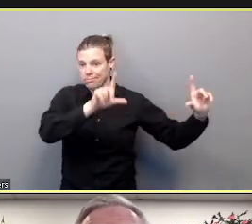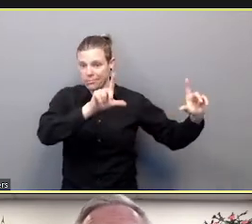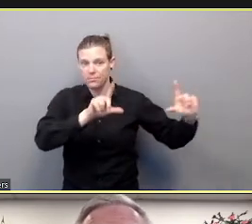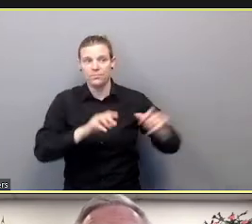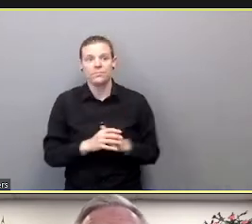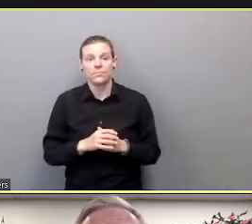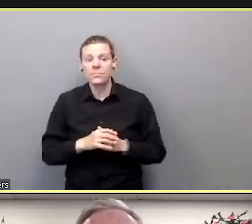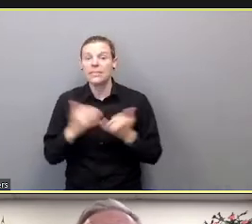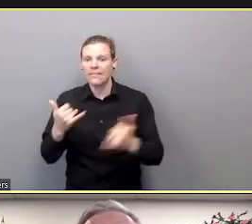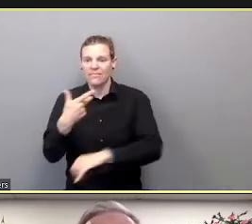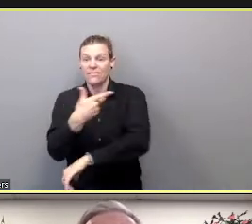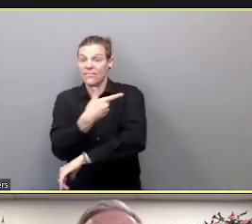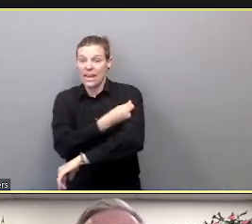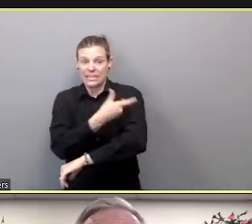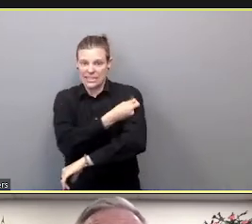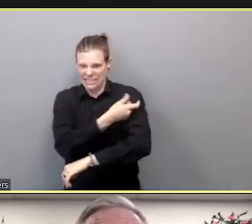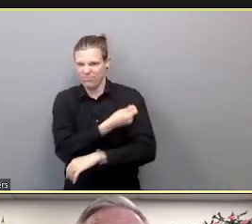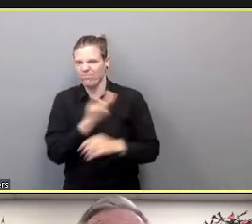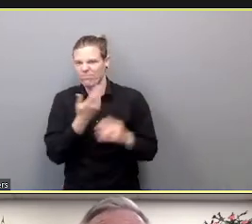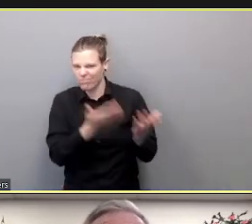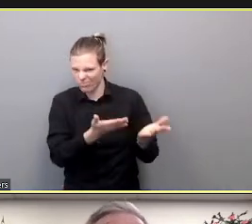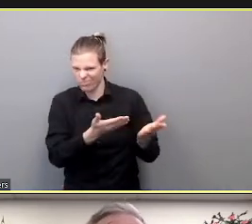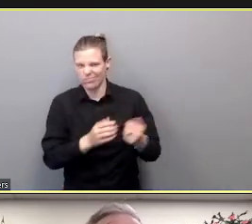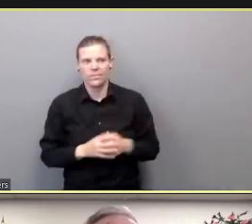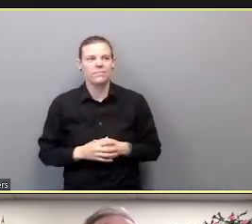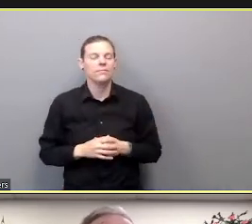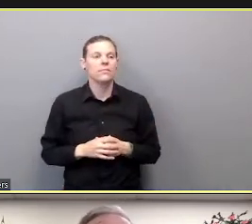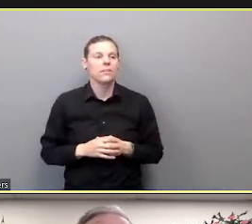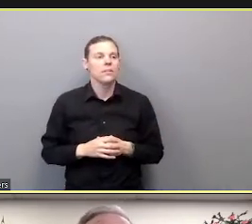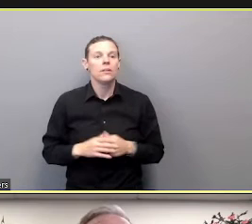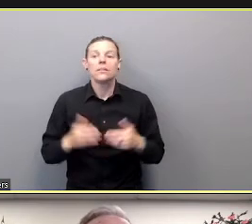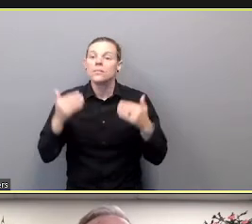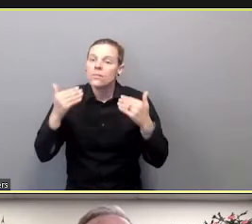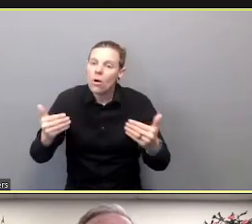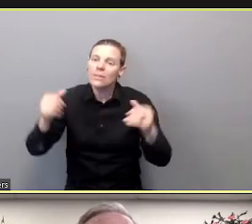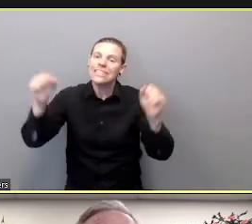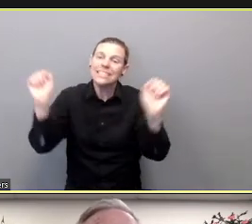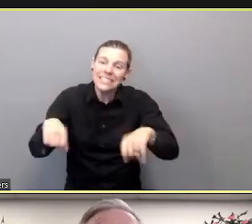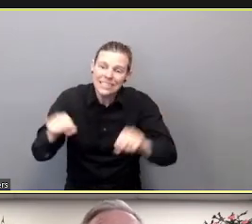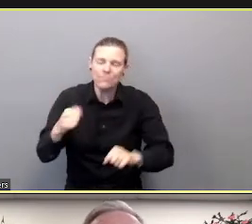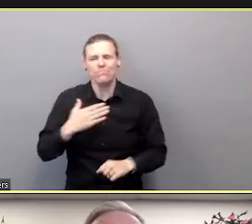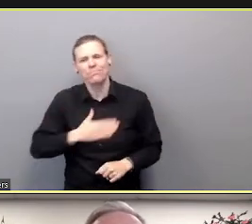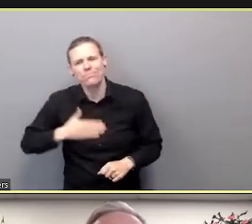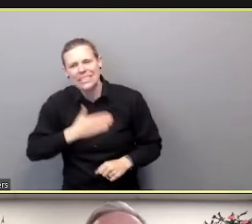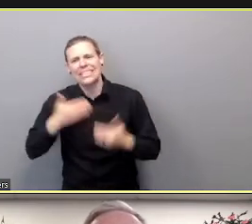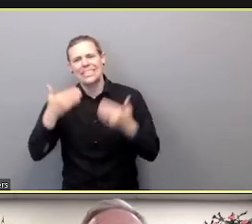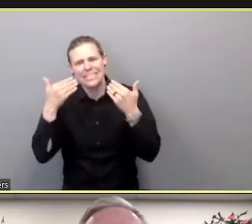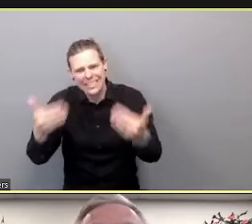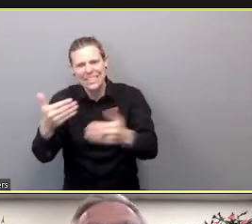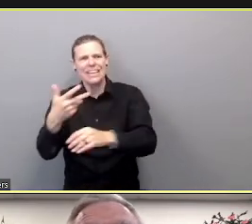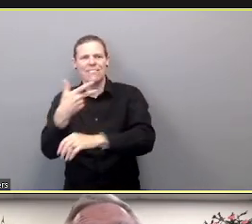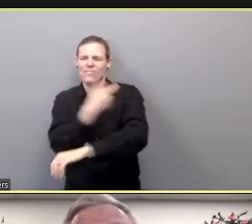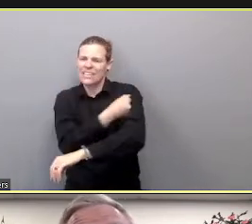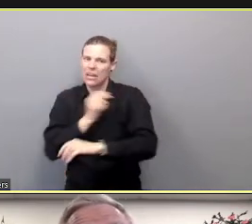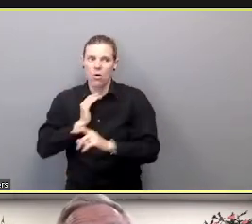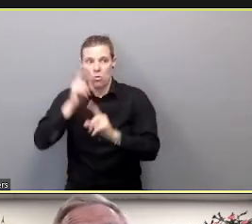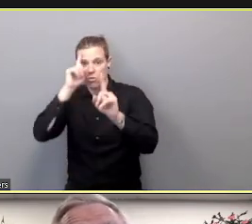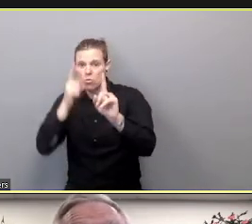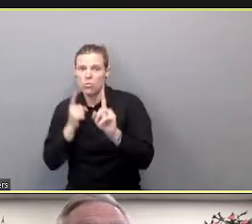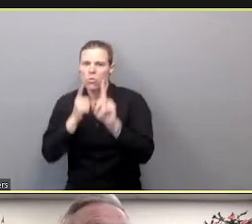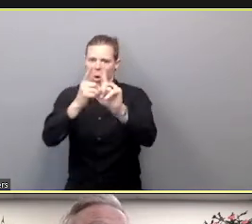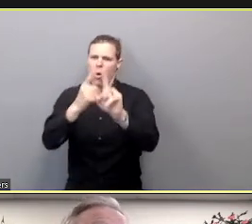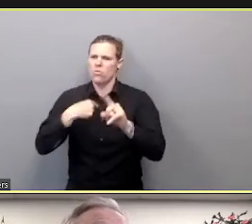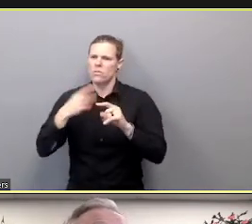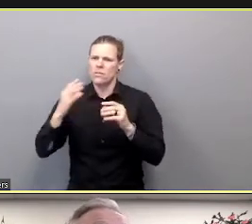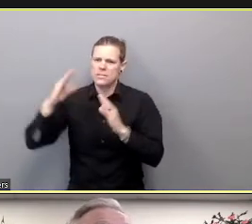a reminder, getting people fully vaccinated is still New Mexico's first priority. I'm going to show you some rather